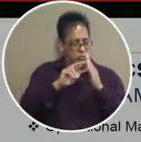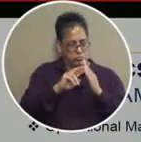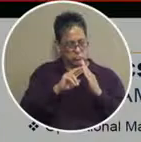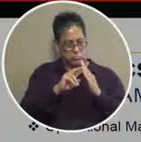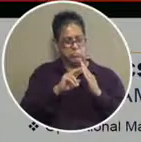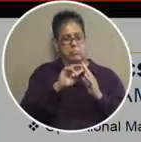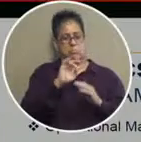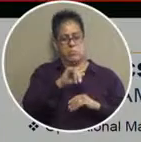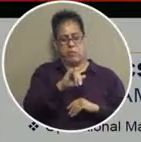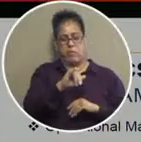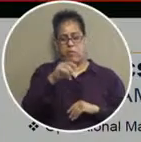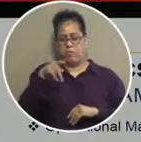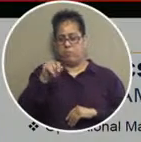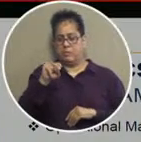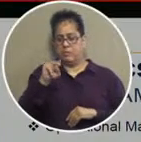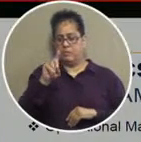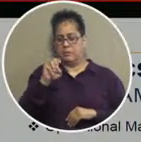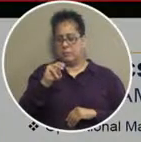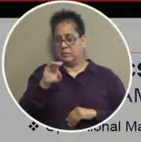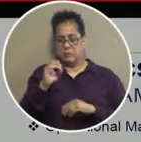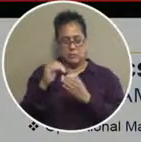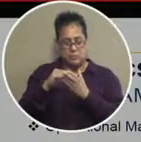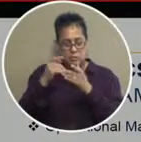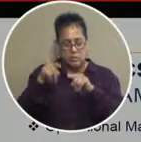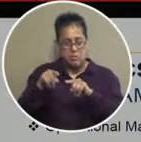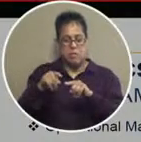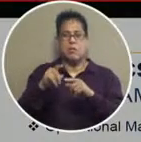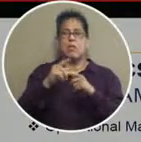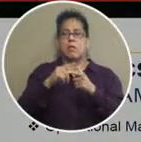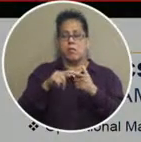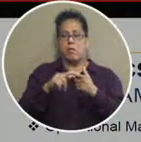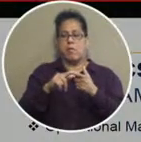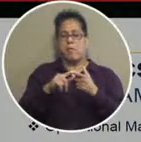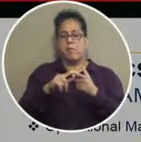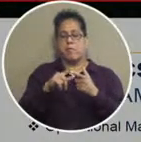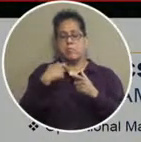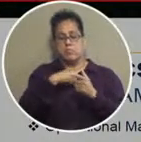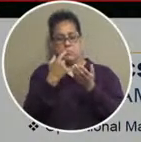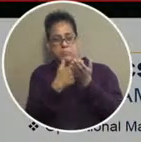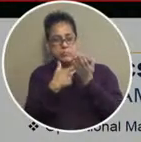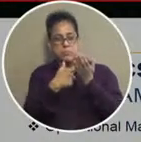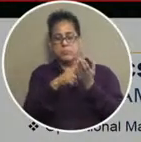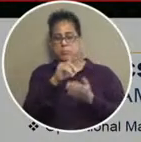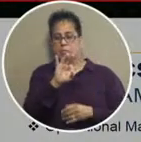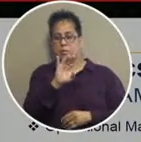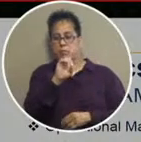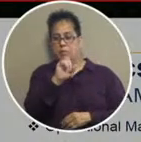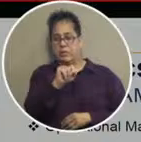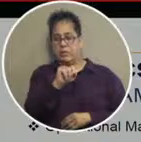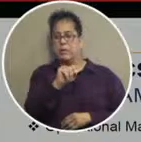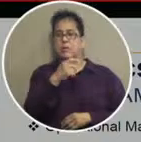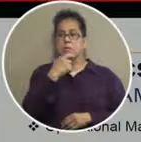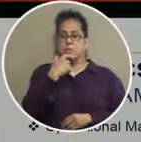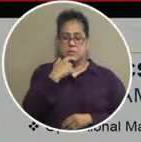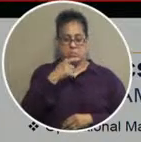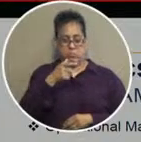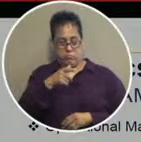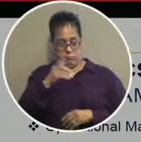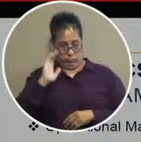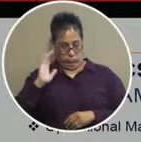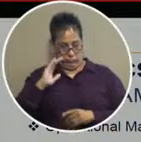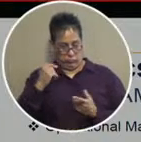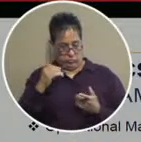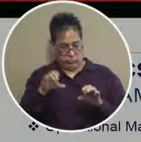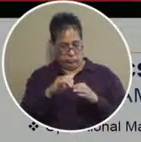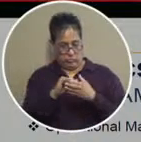this pandemic came back around, we engaged with the FDA to say, you know, we did this research previously, would you like us